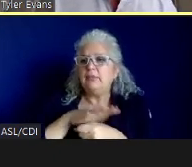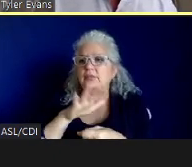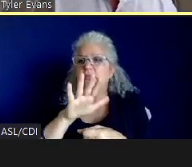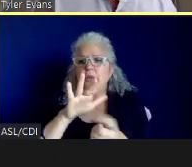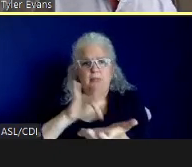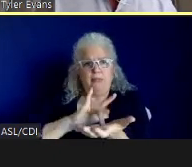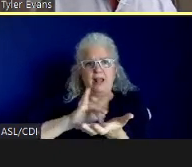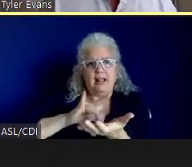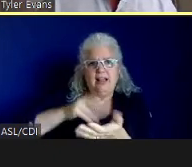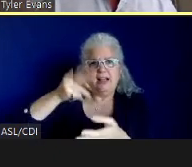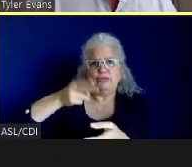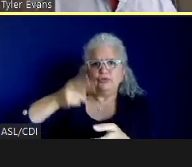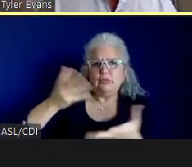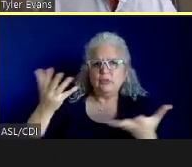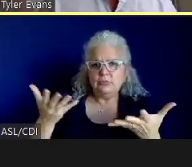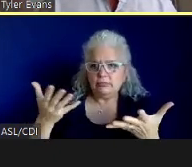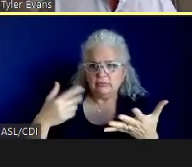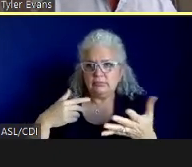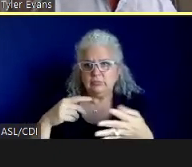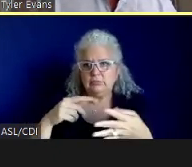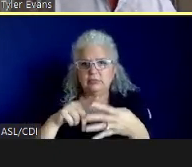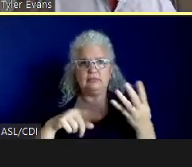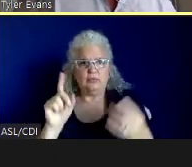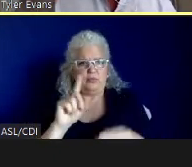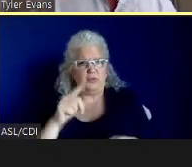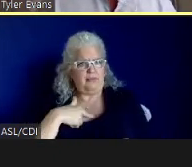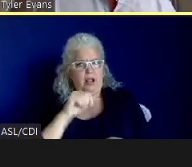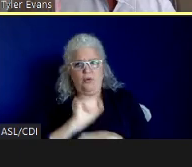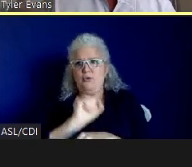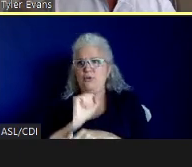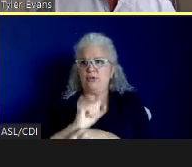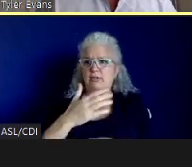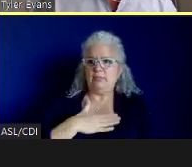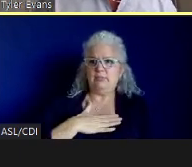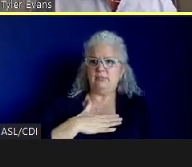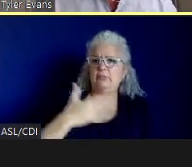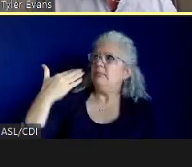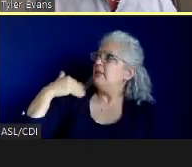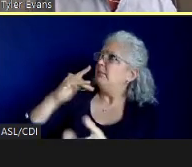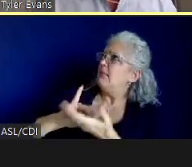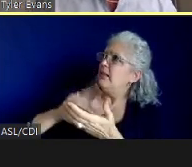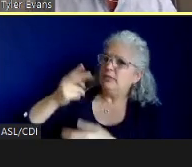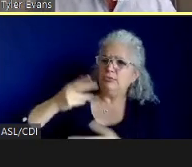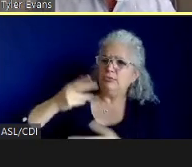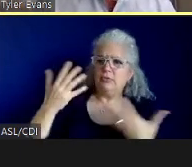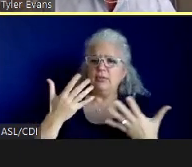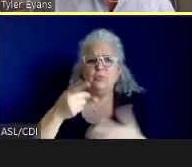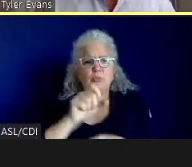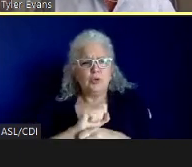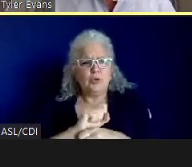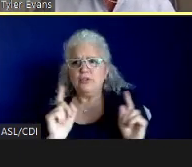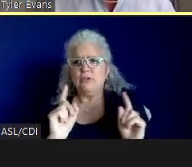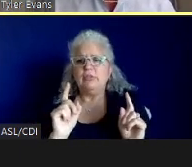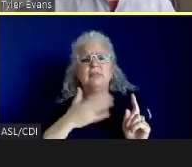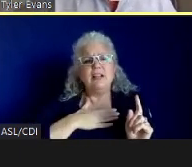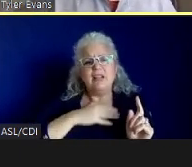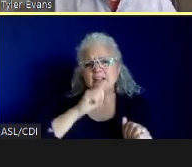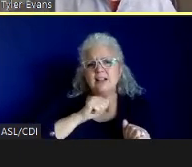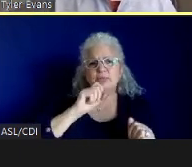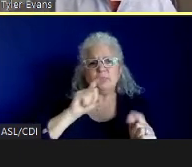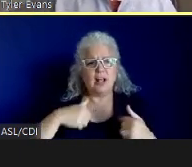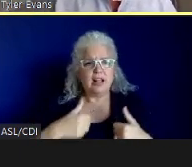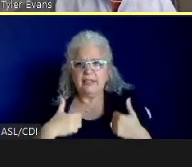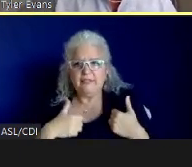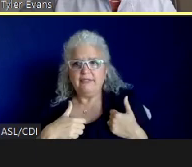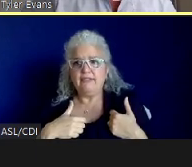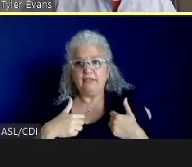I, what's my past medical history, and what kind of situation do I live in? Do I live in a facility where there's a lot of